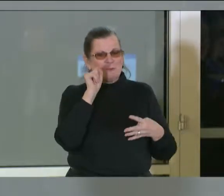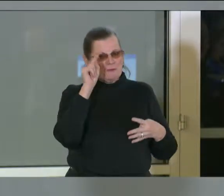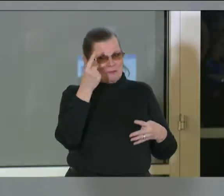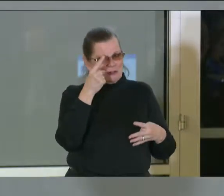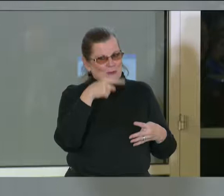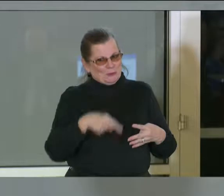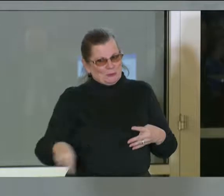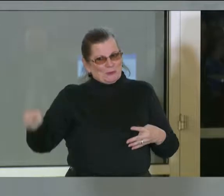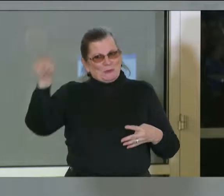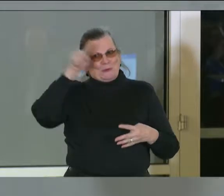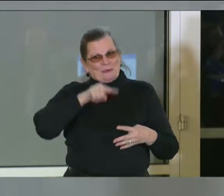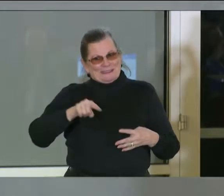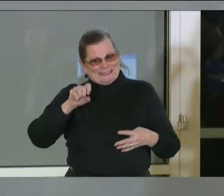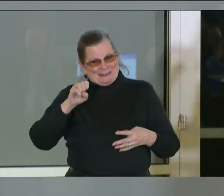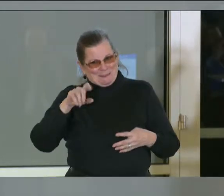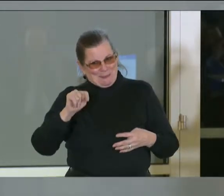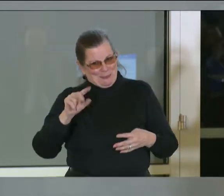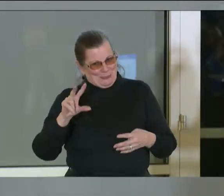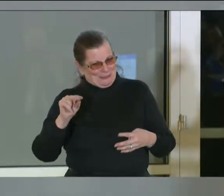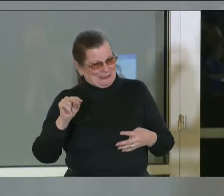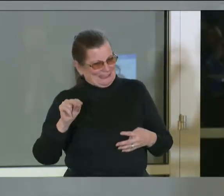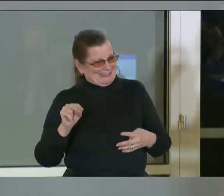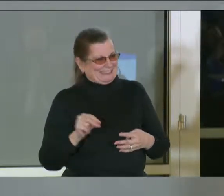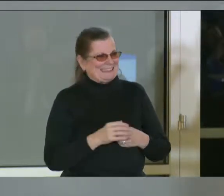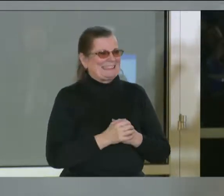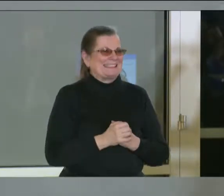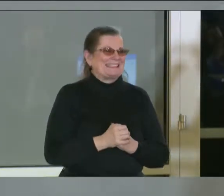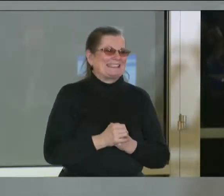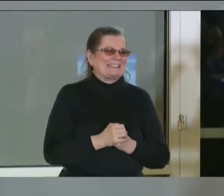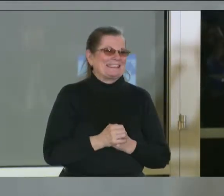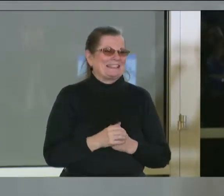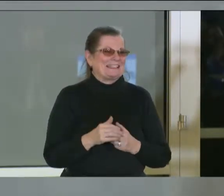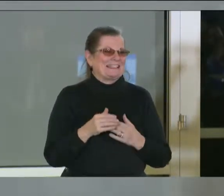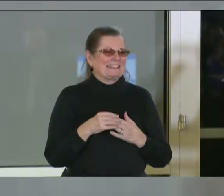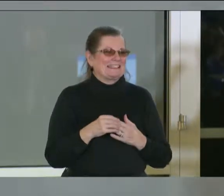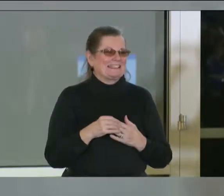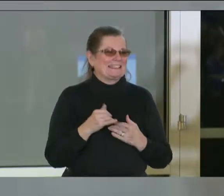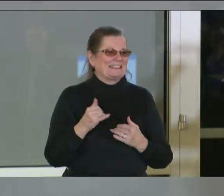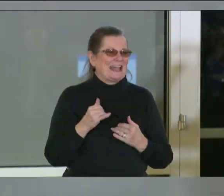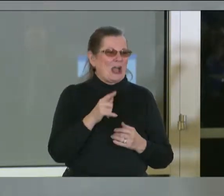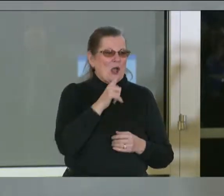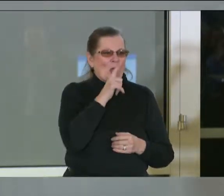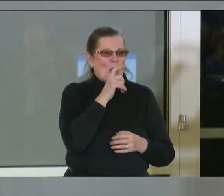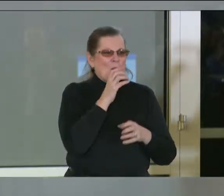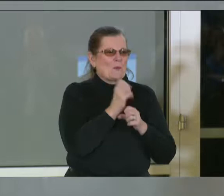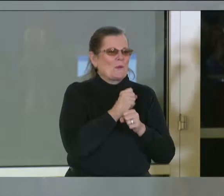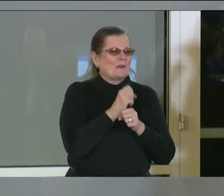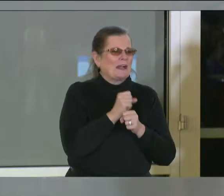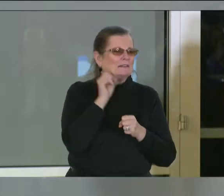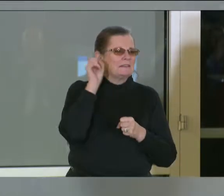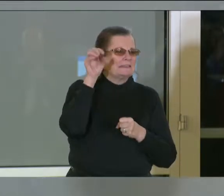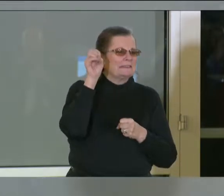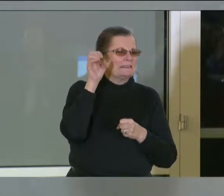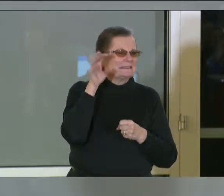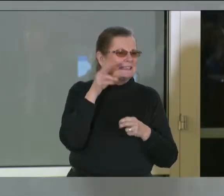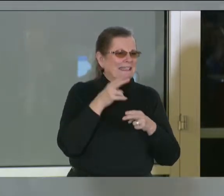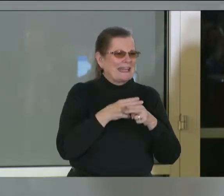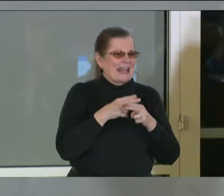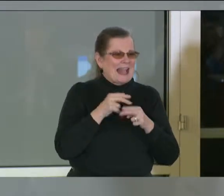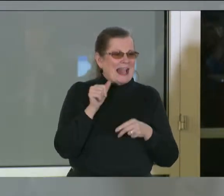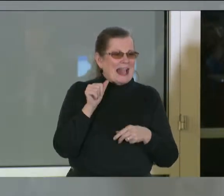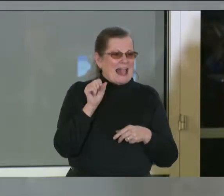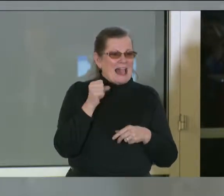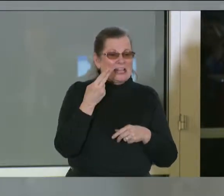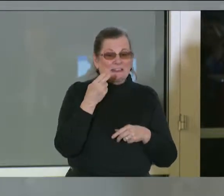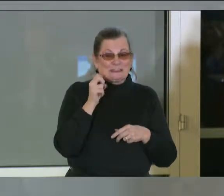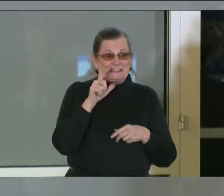September 30th. And we're going to see the leaderboard pop up here. So Ashley, would